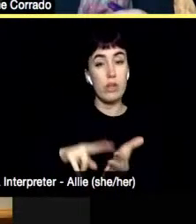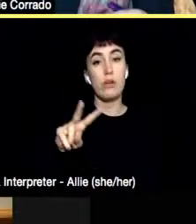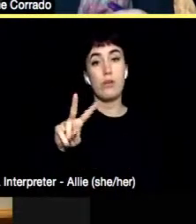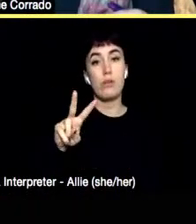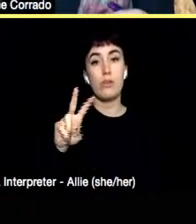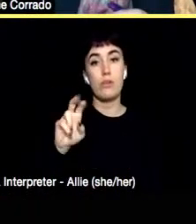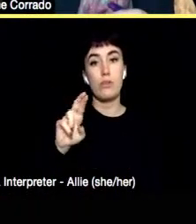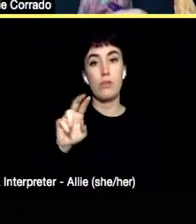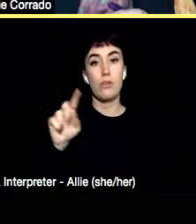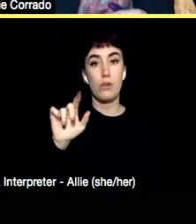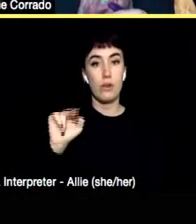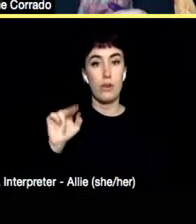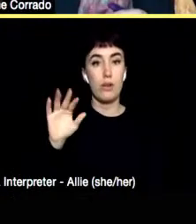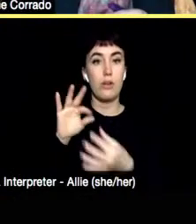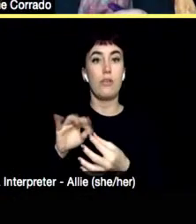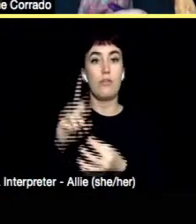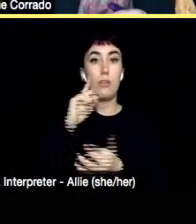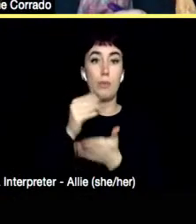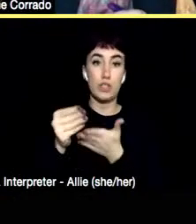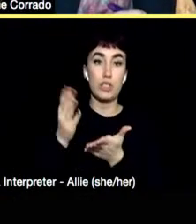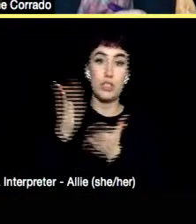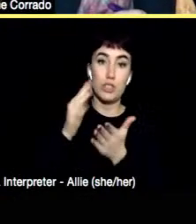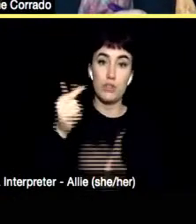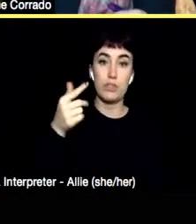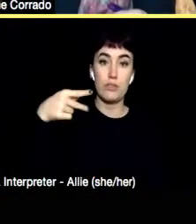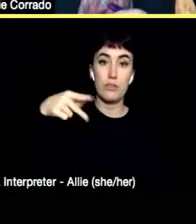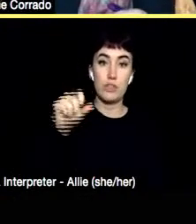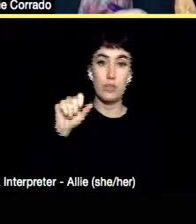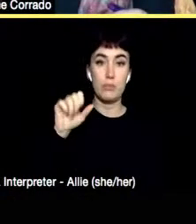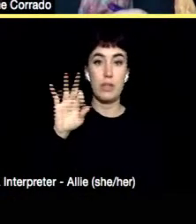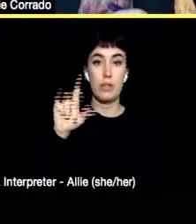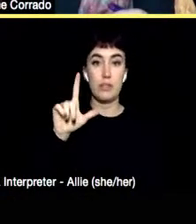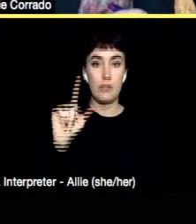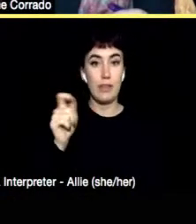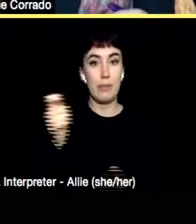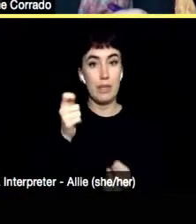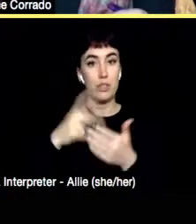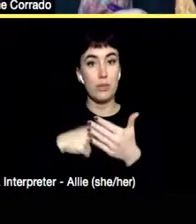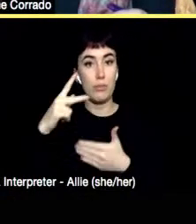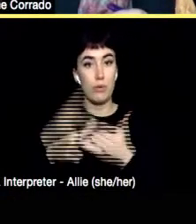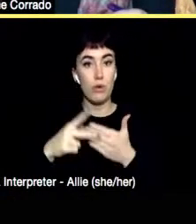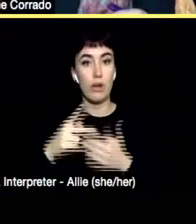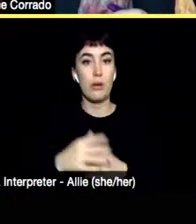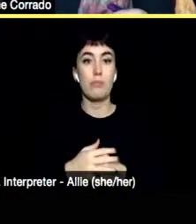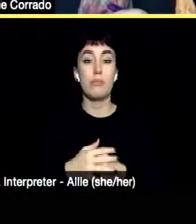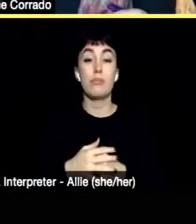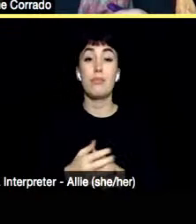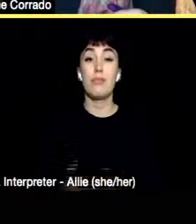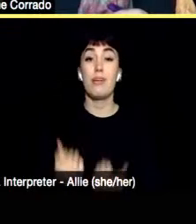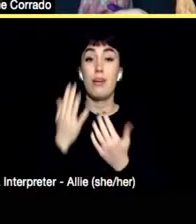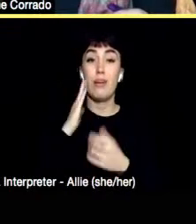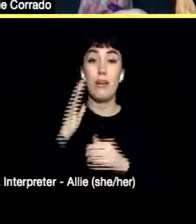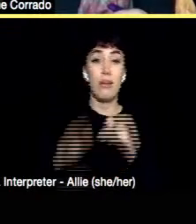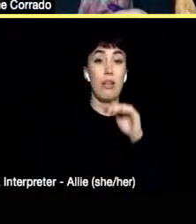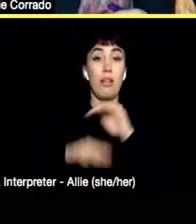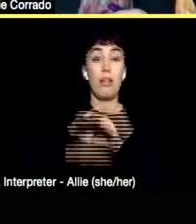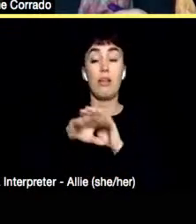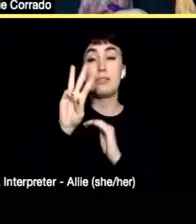with Verizon Connect for the purchase and service of a GPS fleet management program for an amount not to